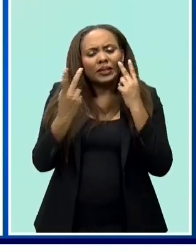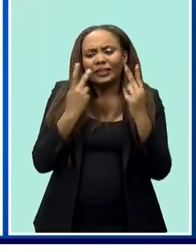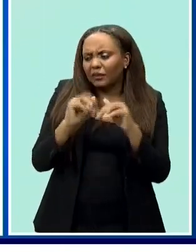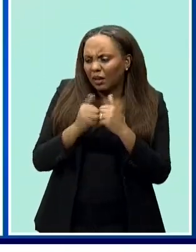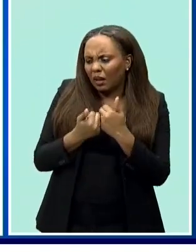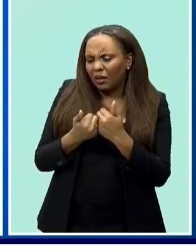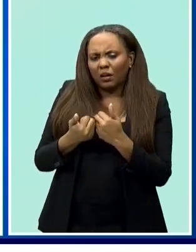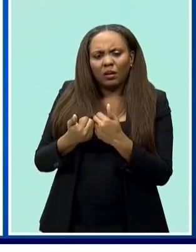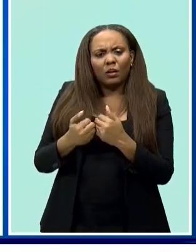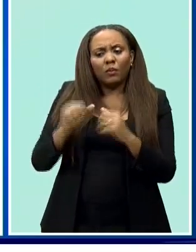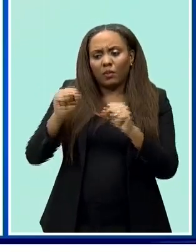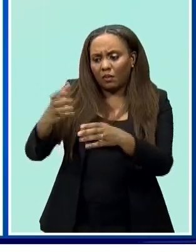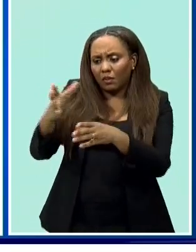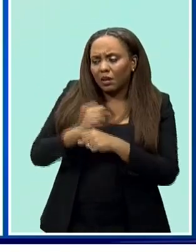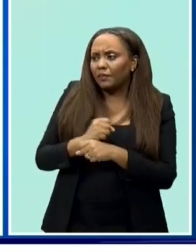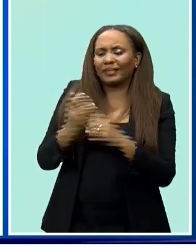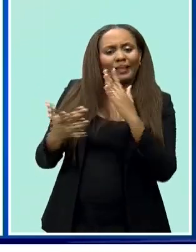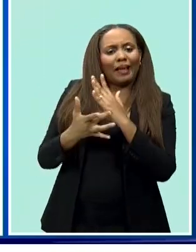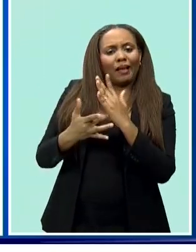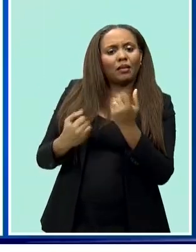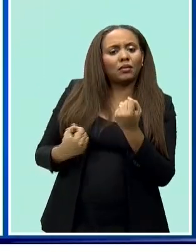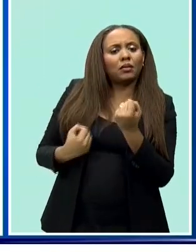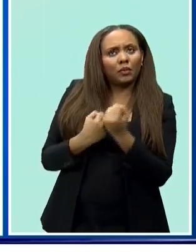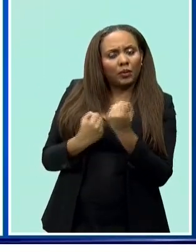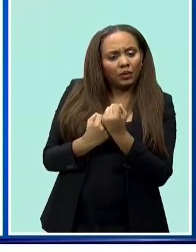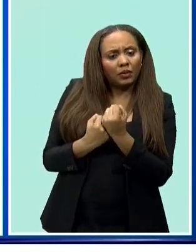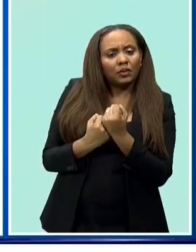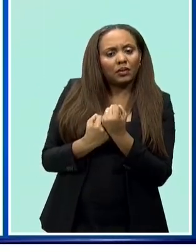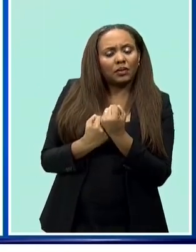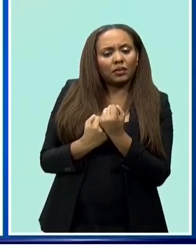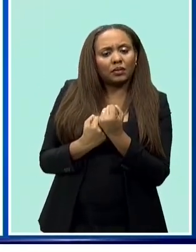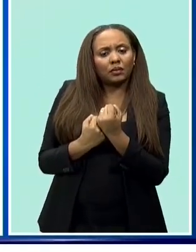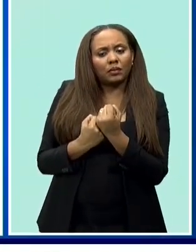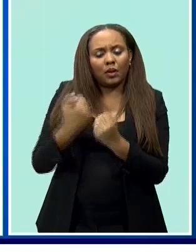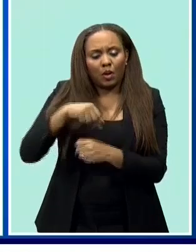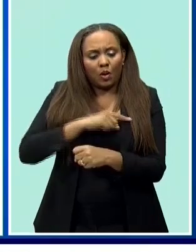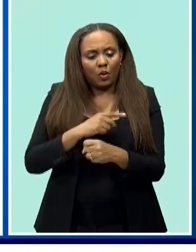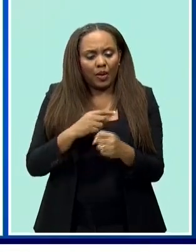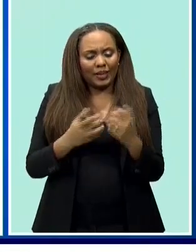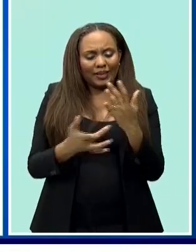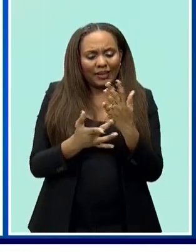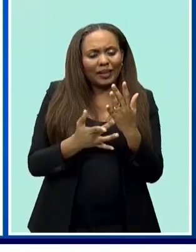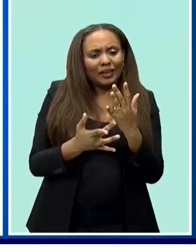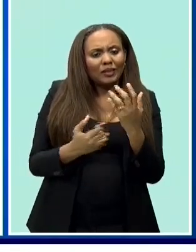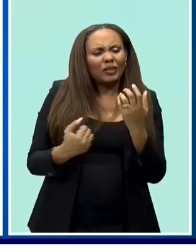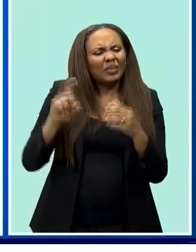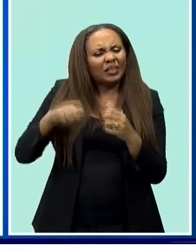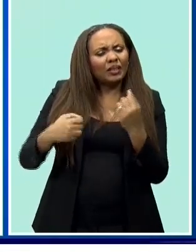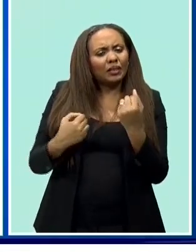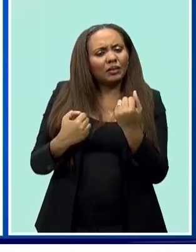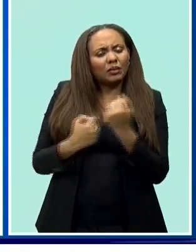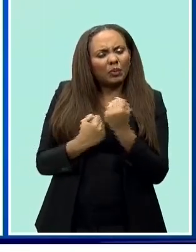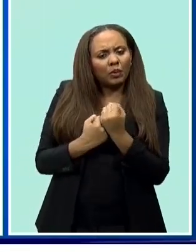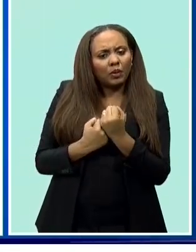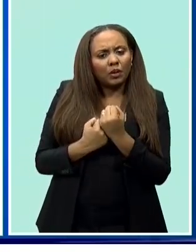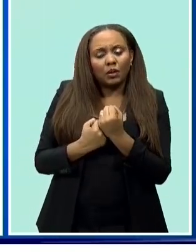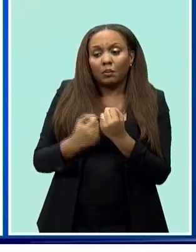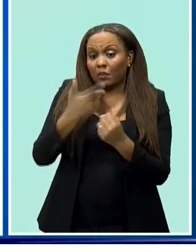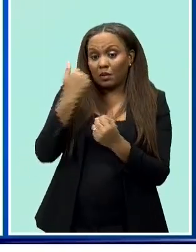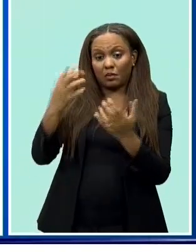carrying out the study that was done at River, to acquire funding